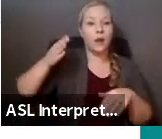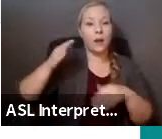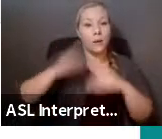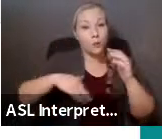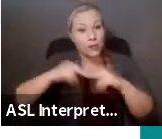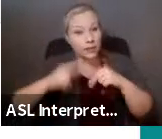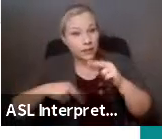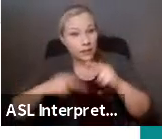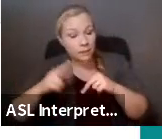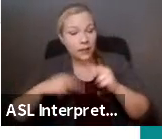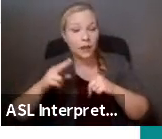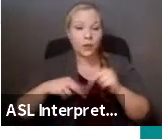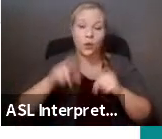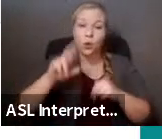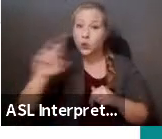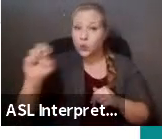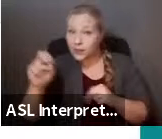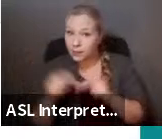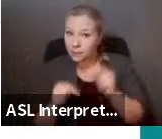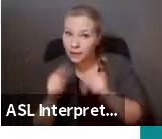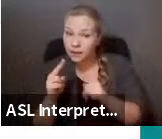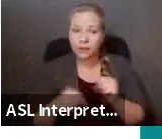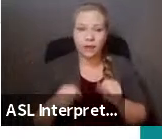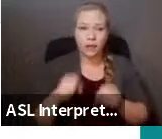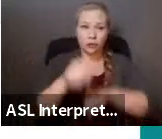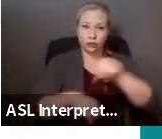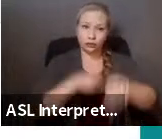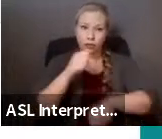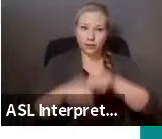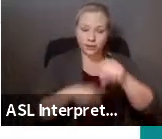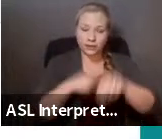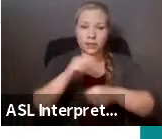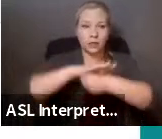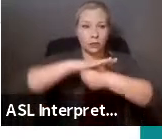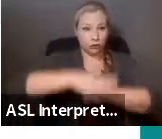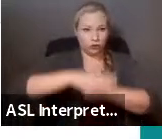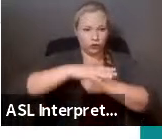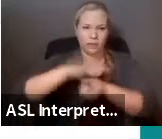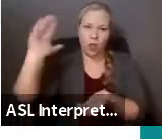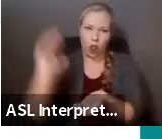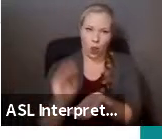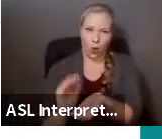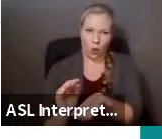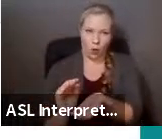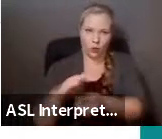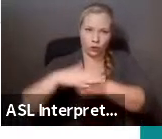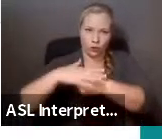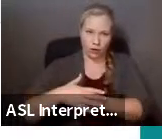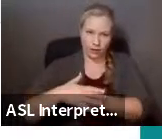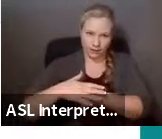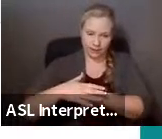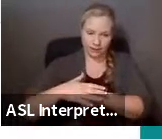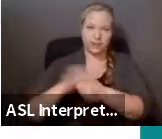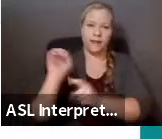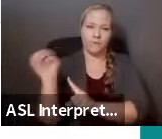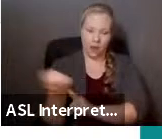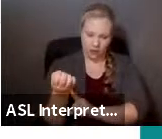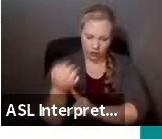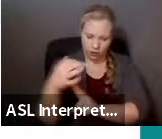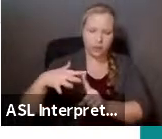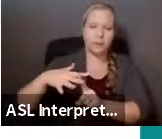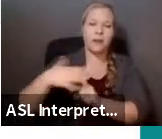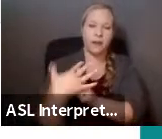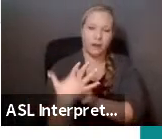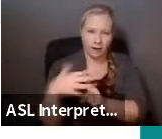include low stress bike facilities, including providing separation from vehicles. And so we looked at some of those